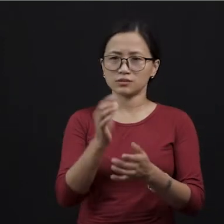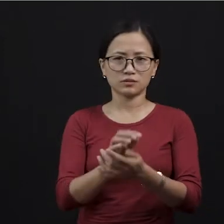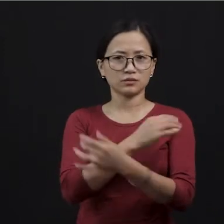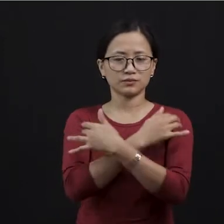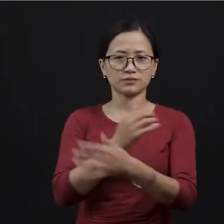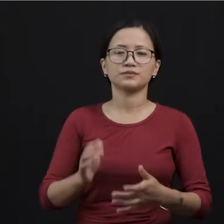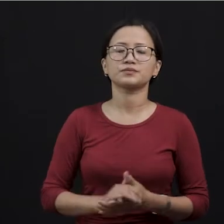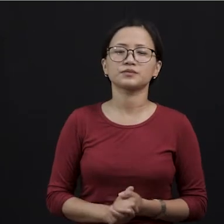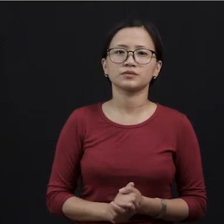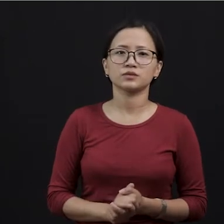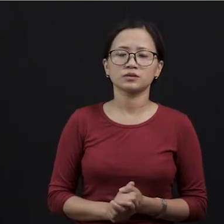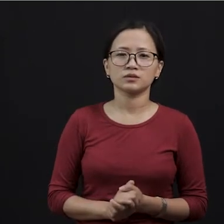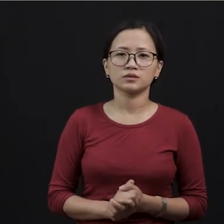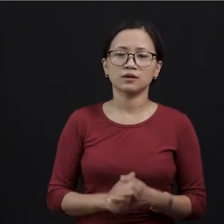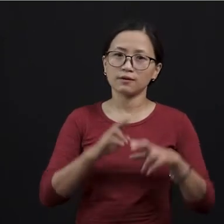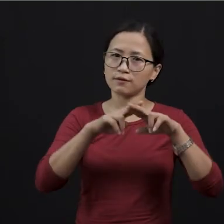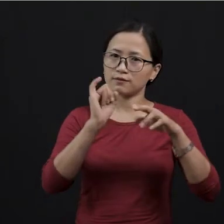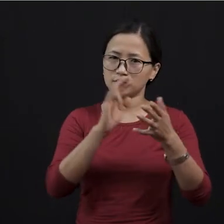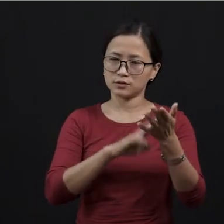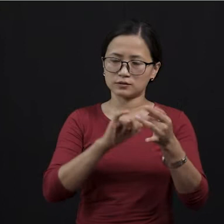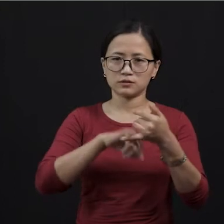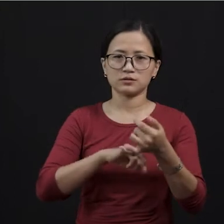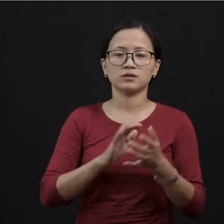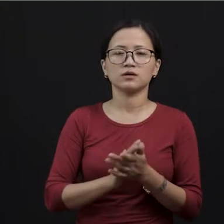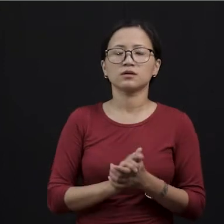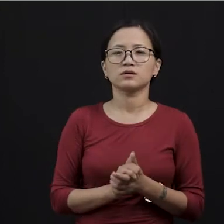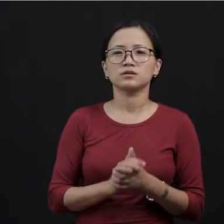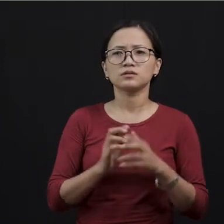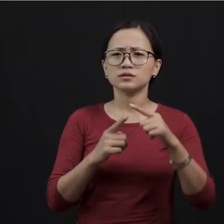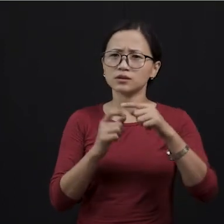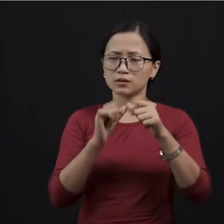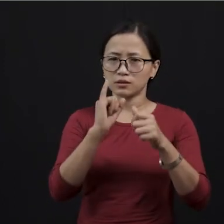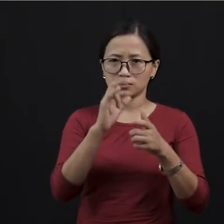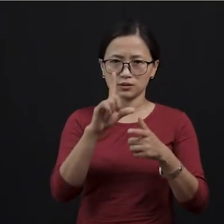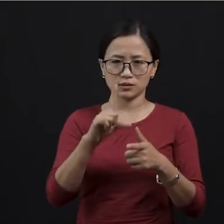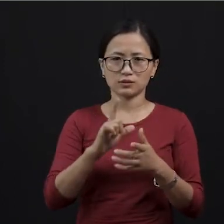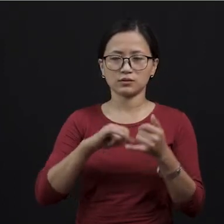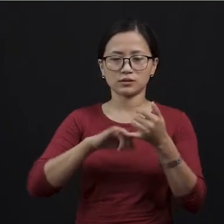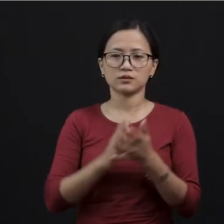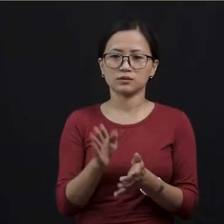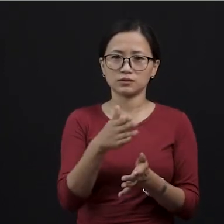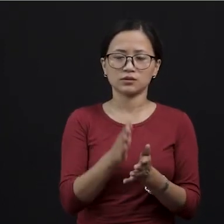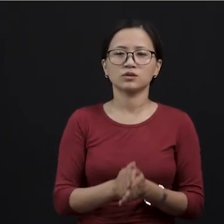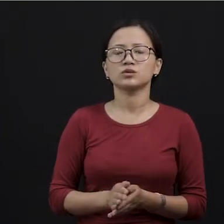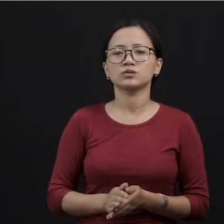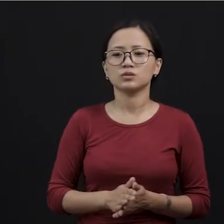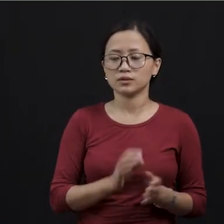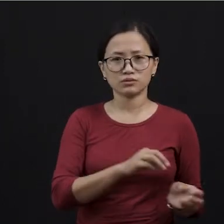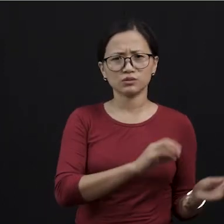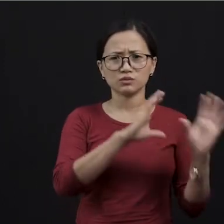small projections. Those are known as fins. Fins and tails. What are the uses of these fins and tails? To change the direction,